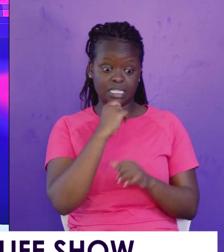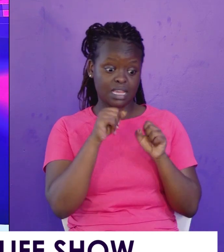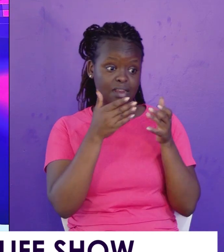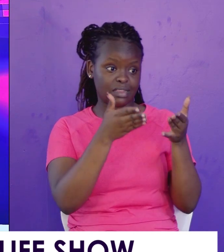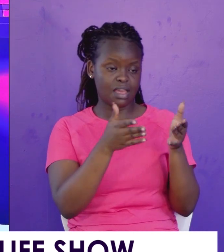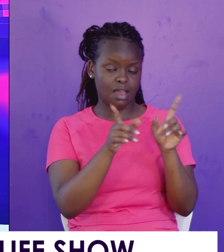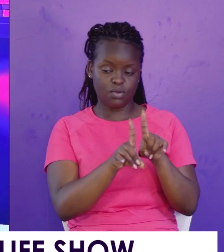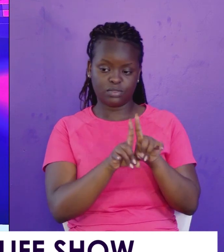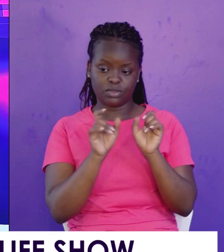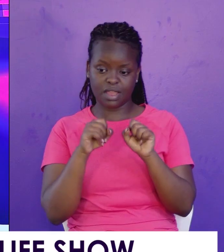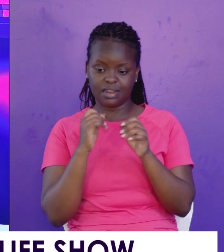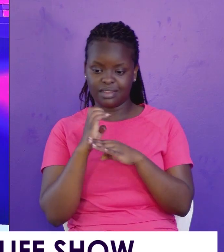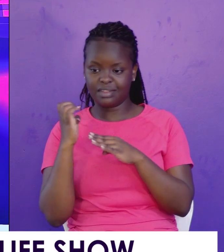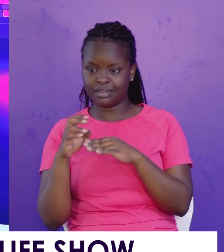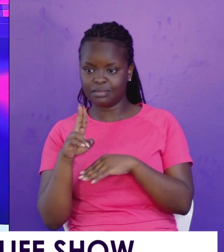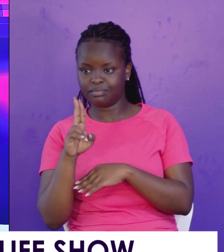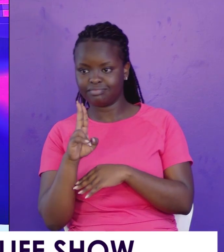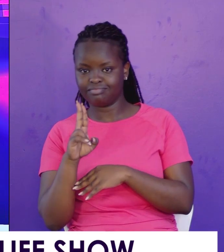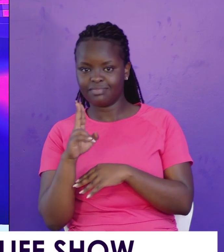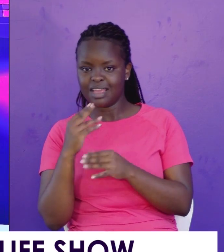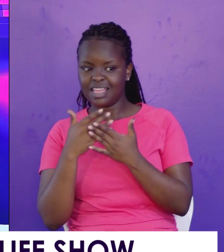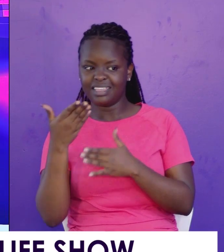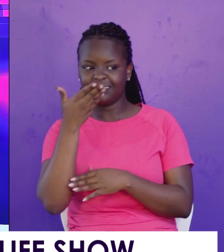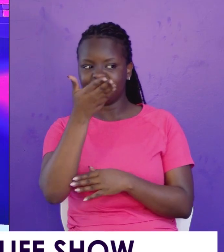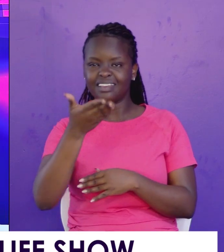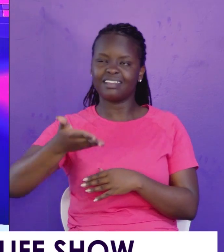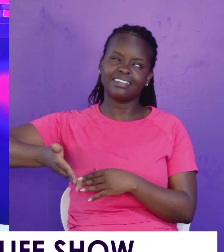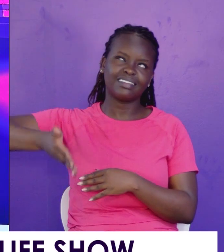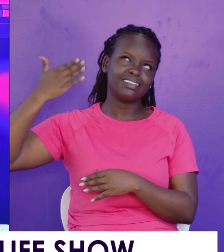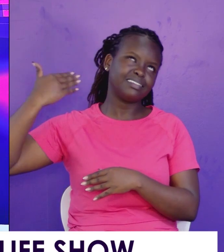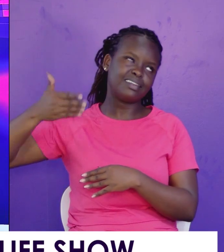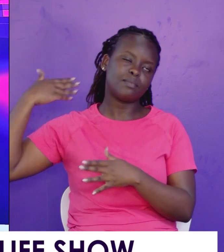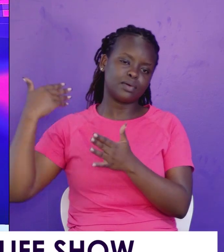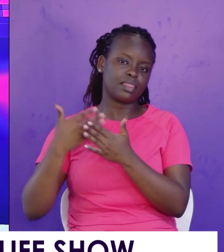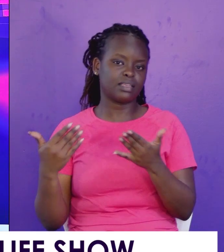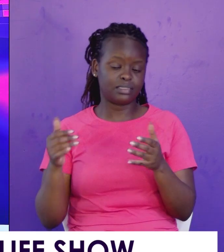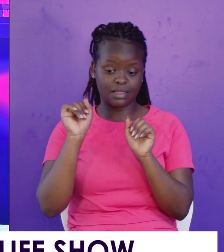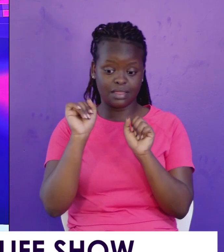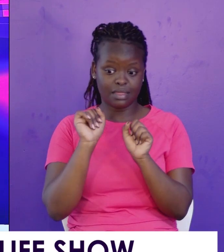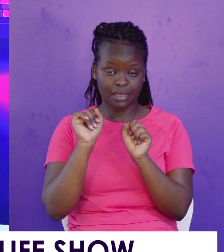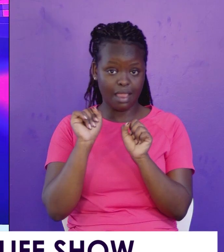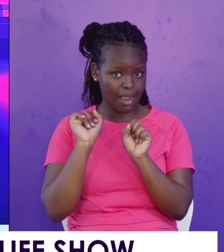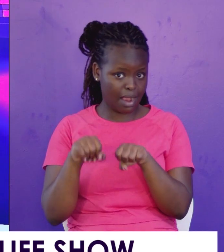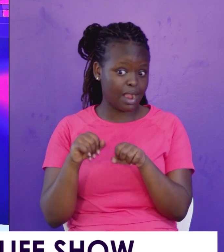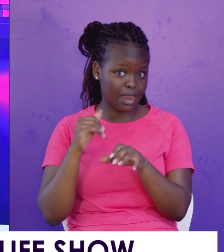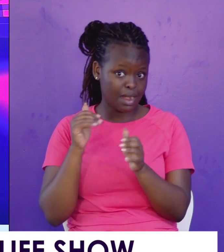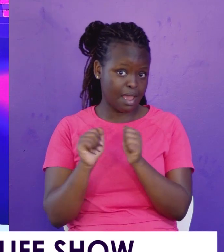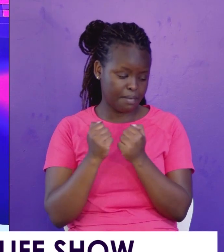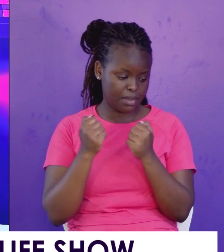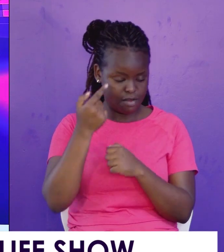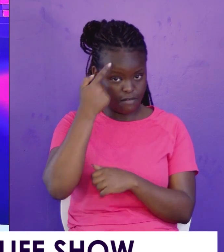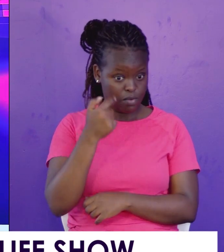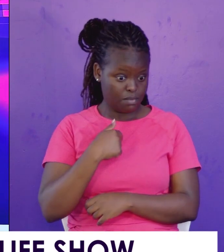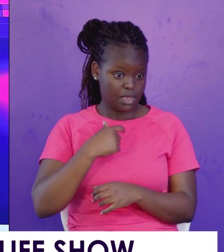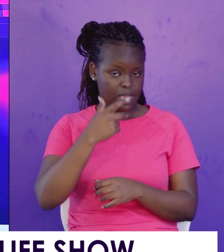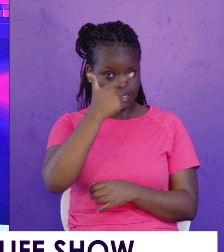can also end up becoming things that people say those are for the past. And that is a possibility. for me as a blind person, how